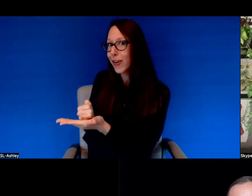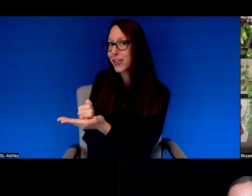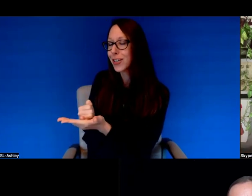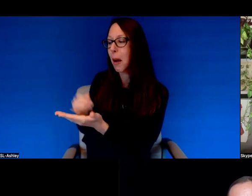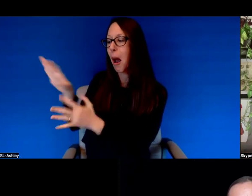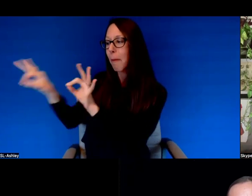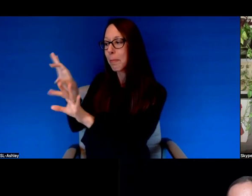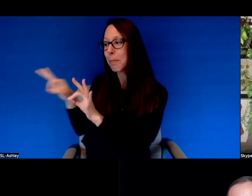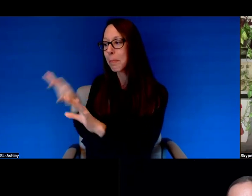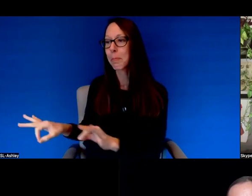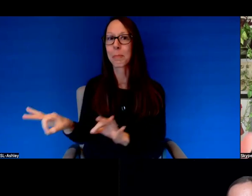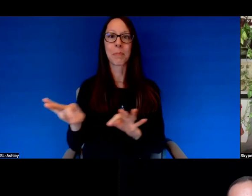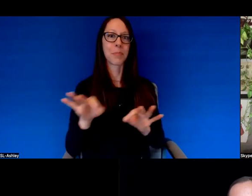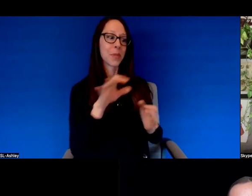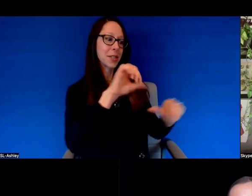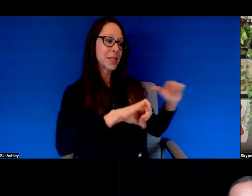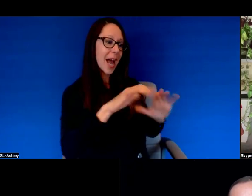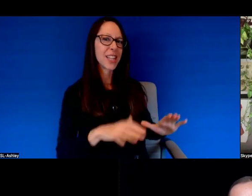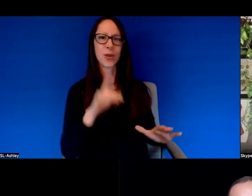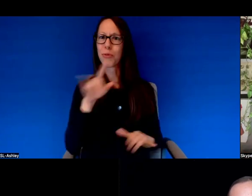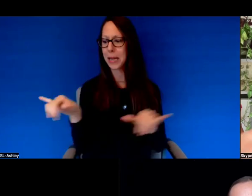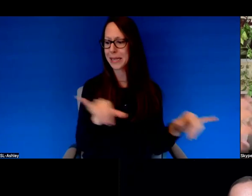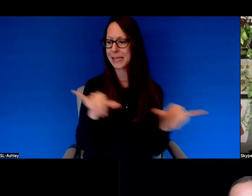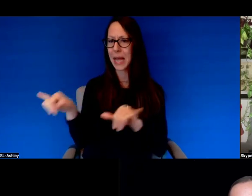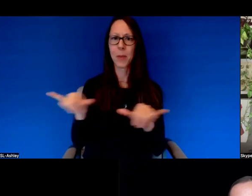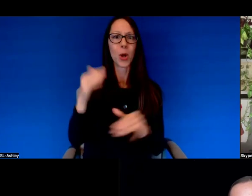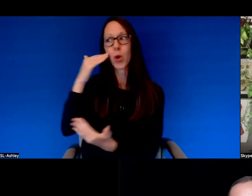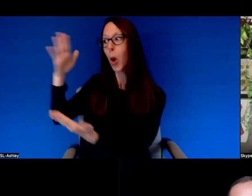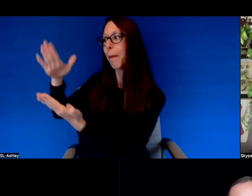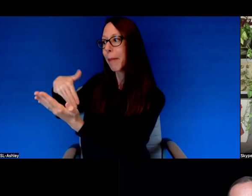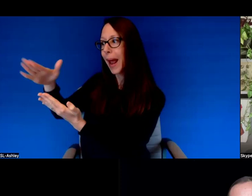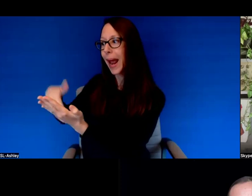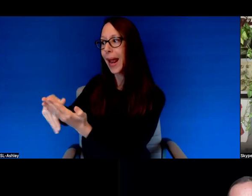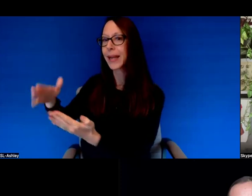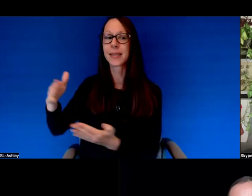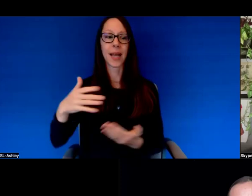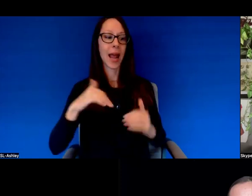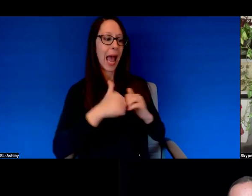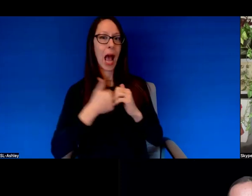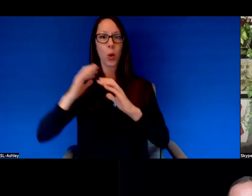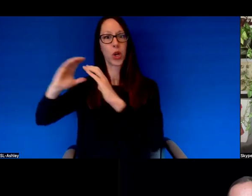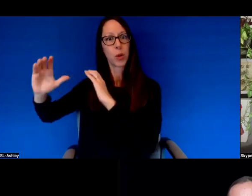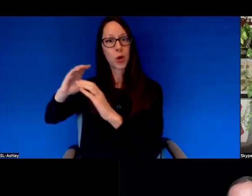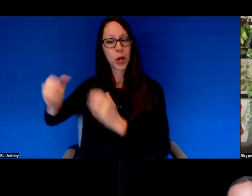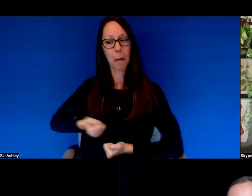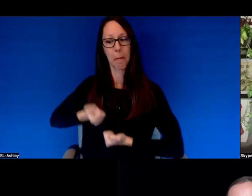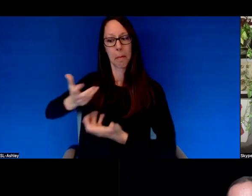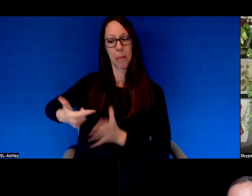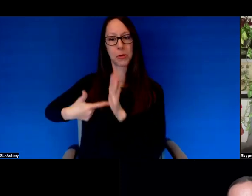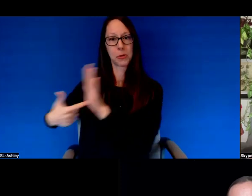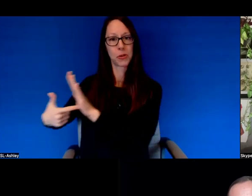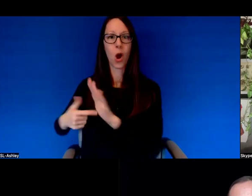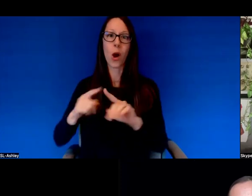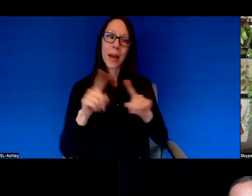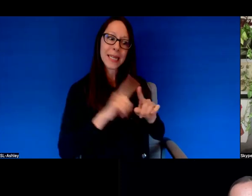between art and science, both in terms of like painting, communicating science with each other. But even when we're using our scientific